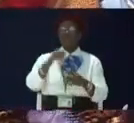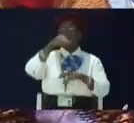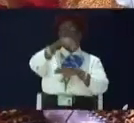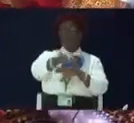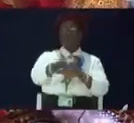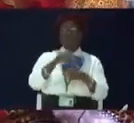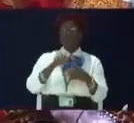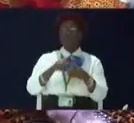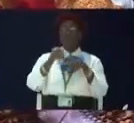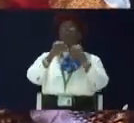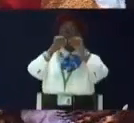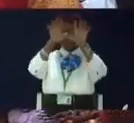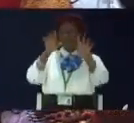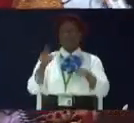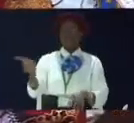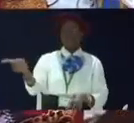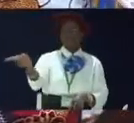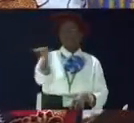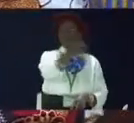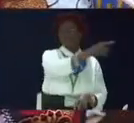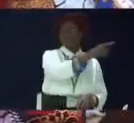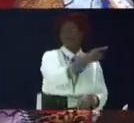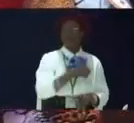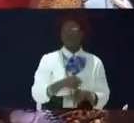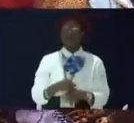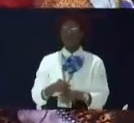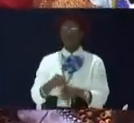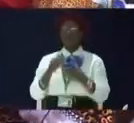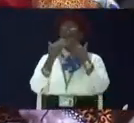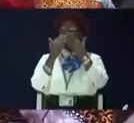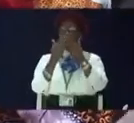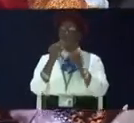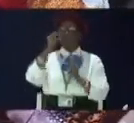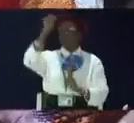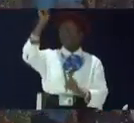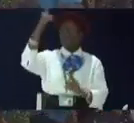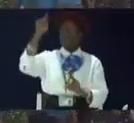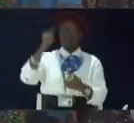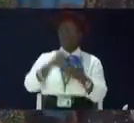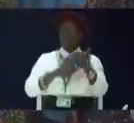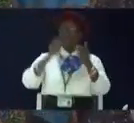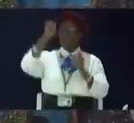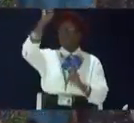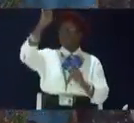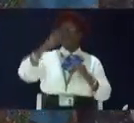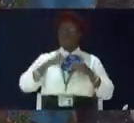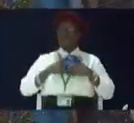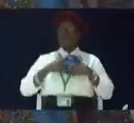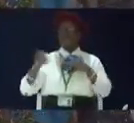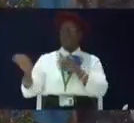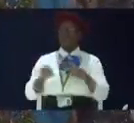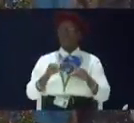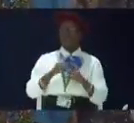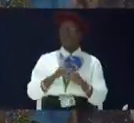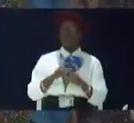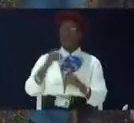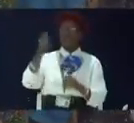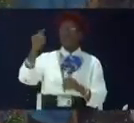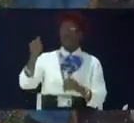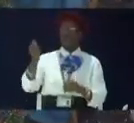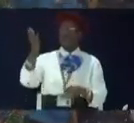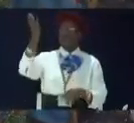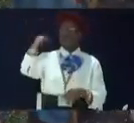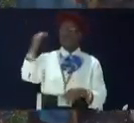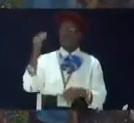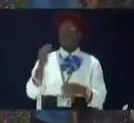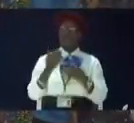lale ilati wabu kumbo. Thank Him for what He has done in the past. And you need to learn to teach us.